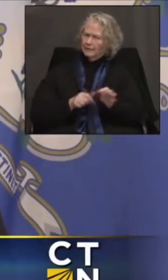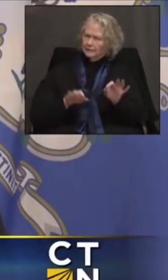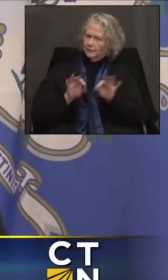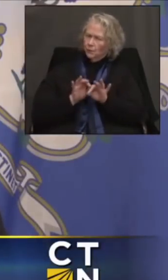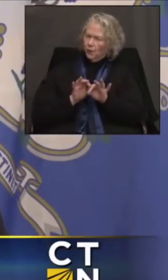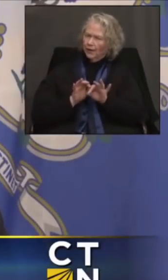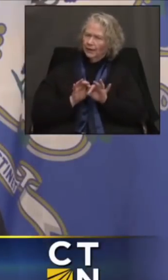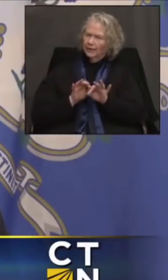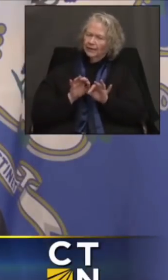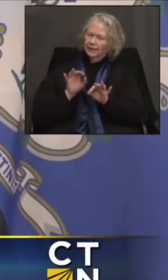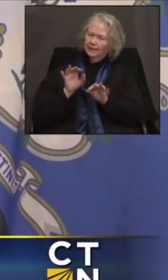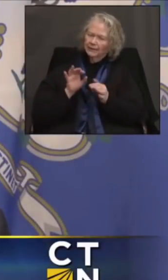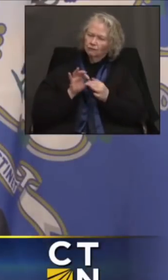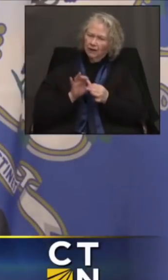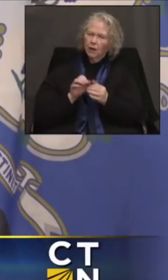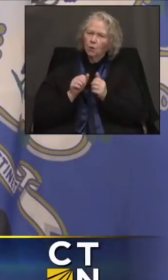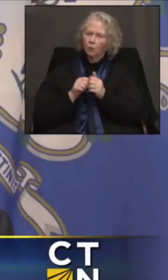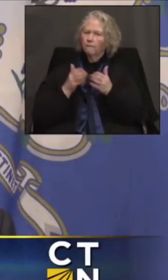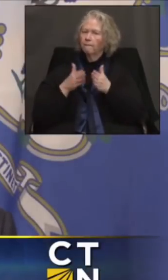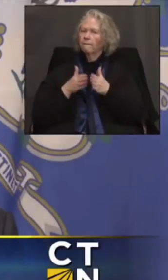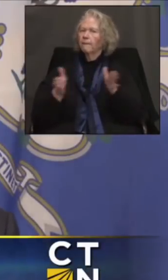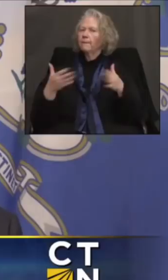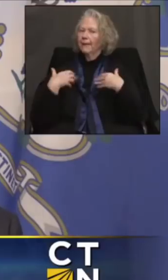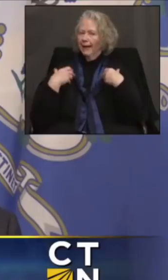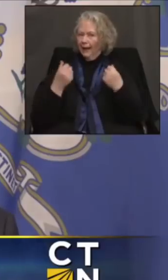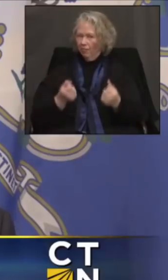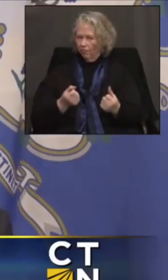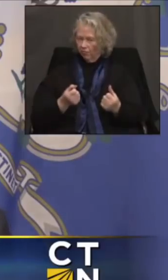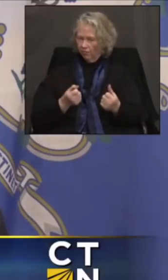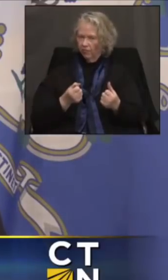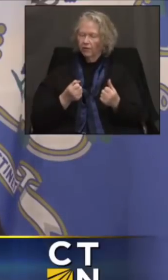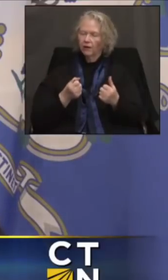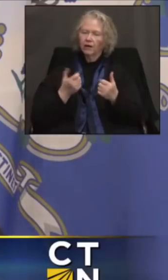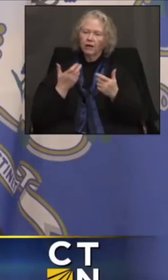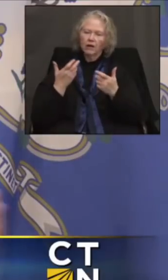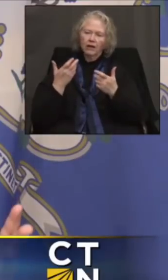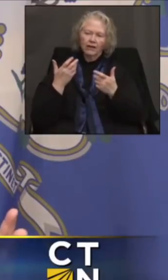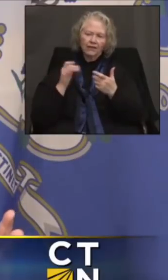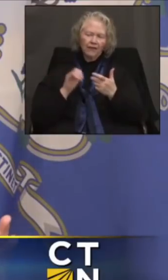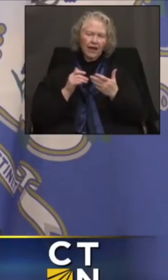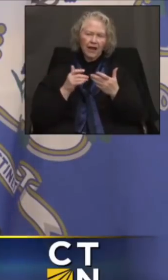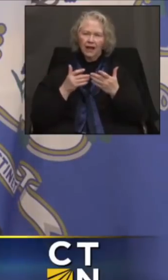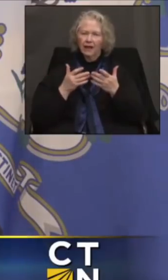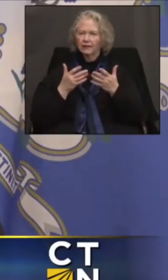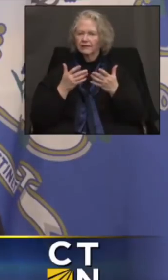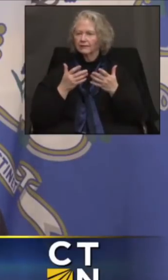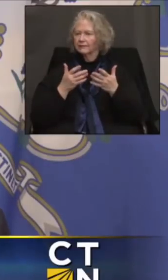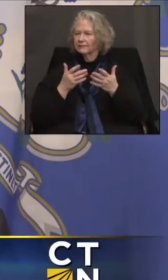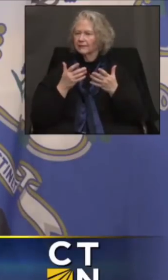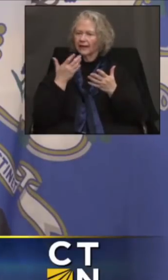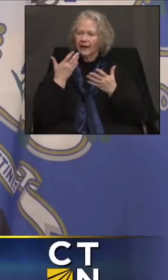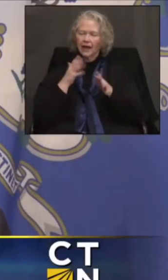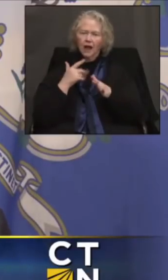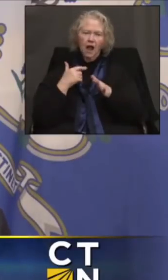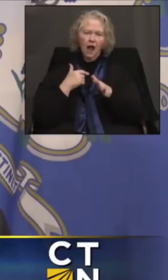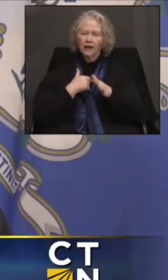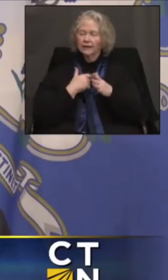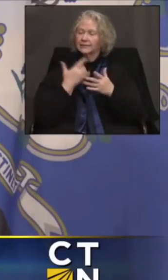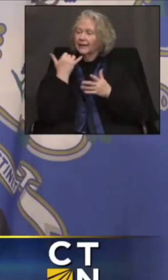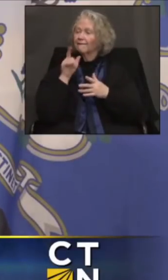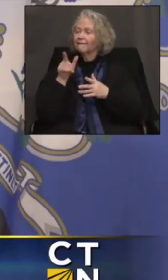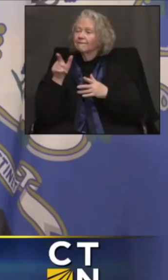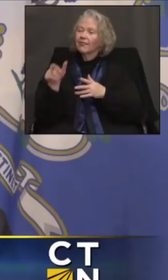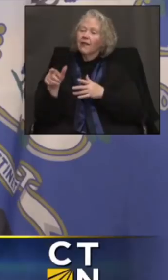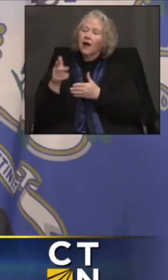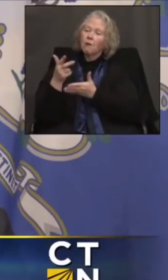those specifically related to public health, those that allow us to turn that parking lot into a mobile